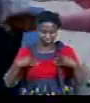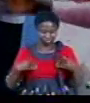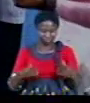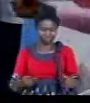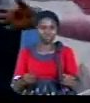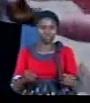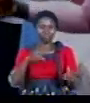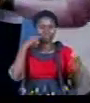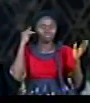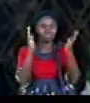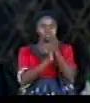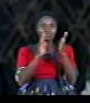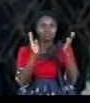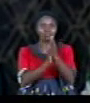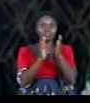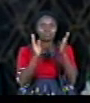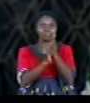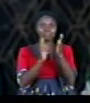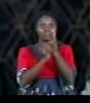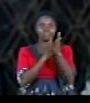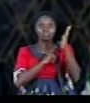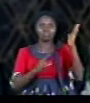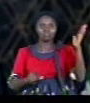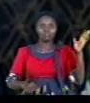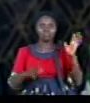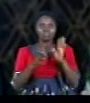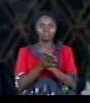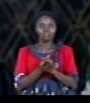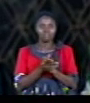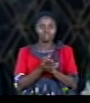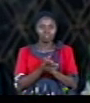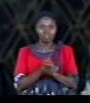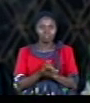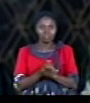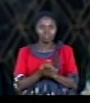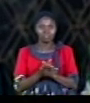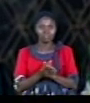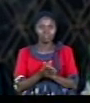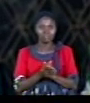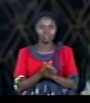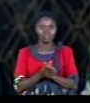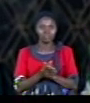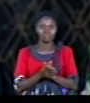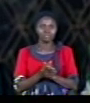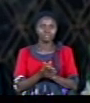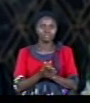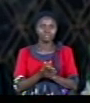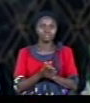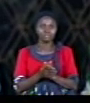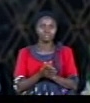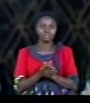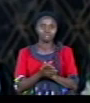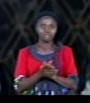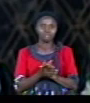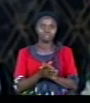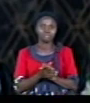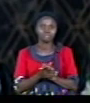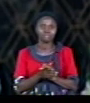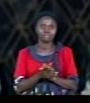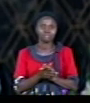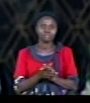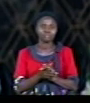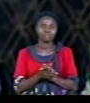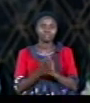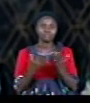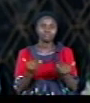Lord. Hallelujah. Showers of blessing was October. Now, let's listen to social media.